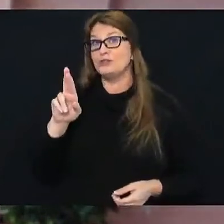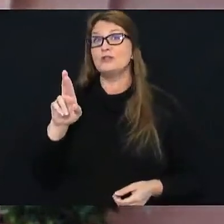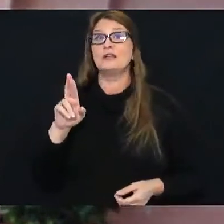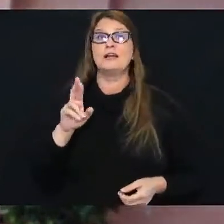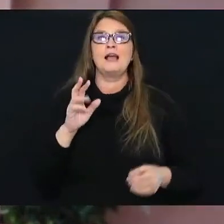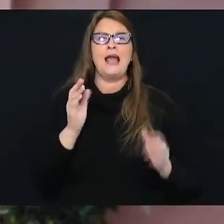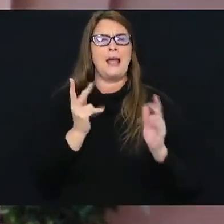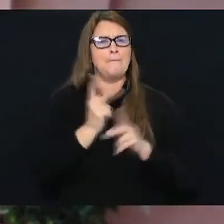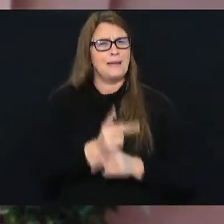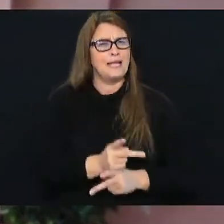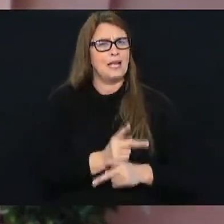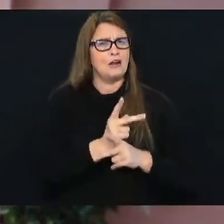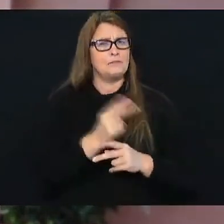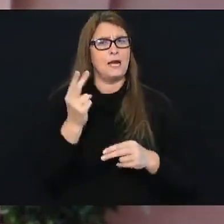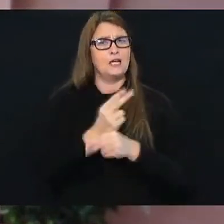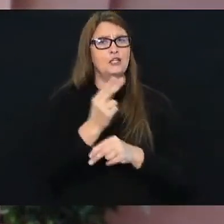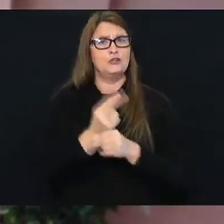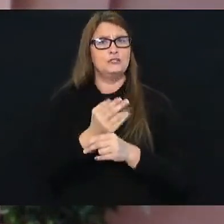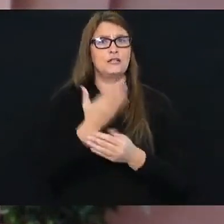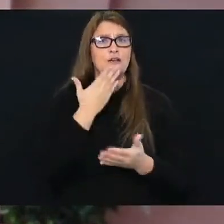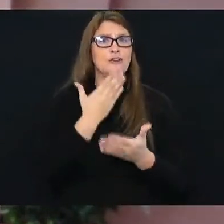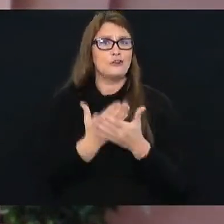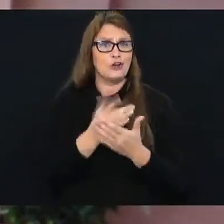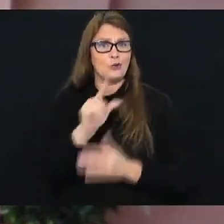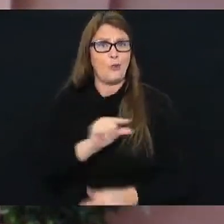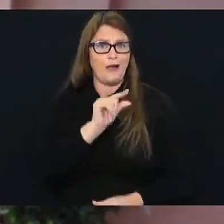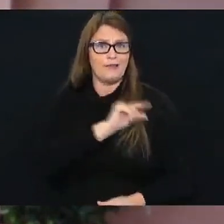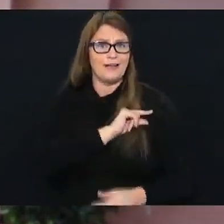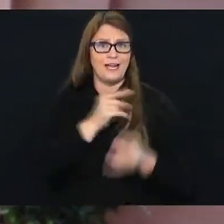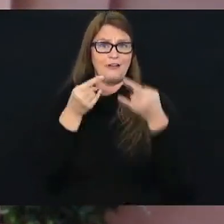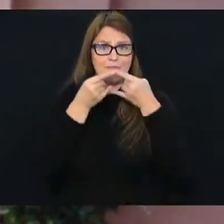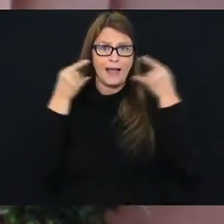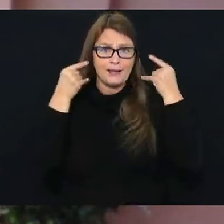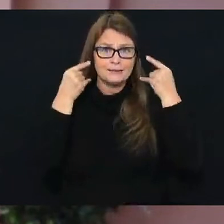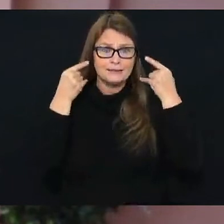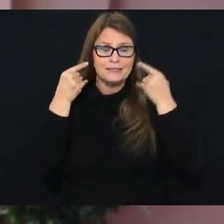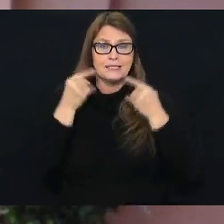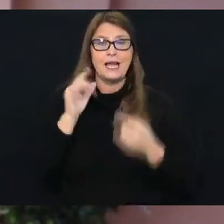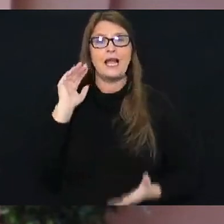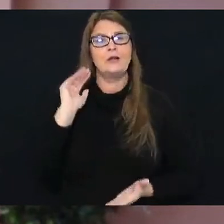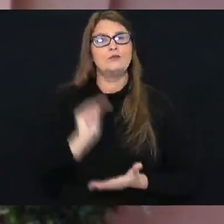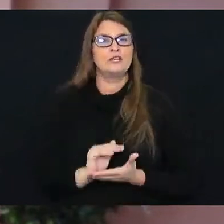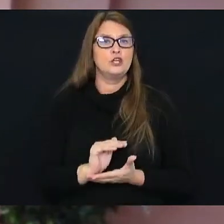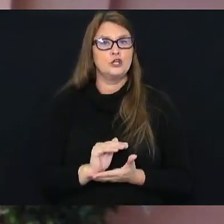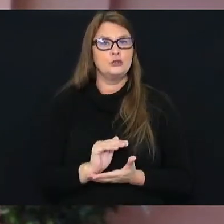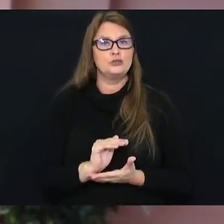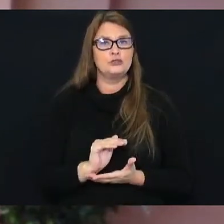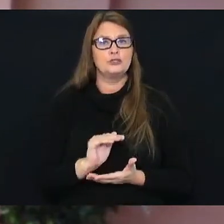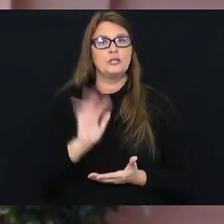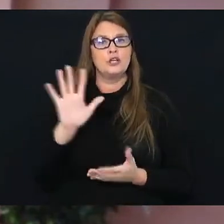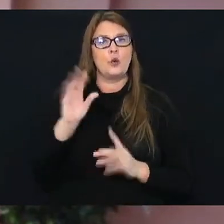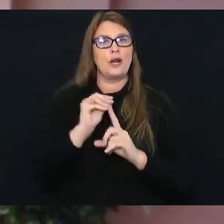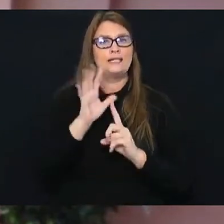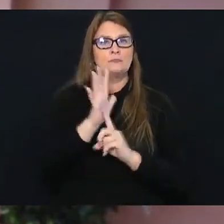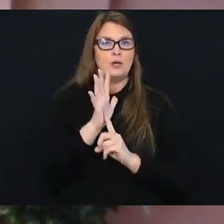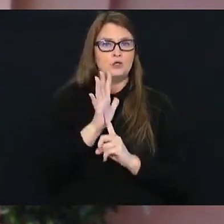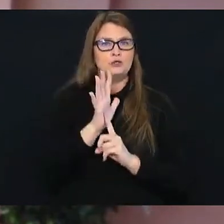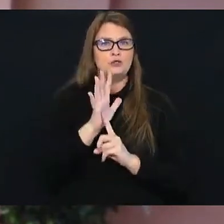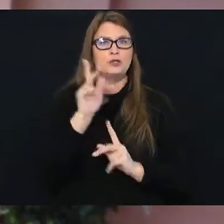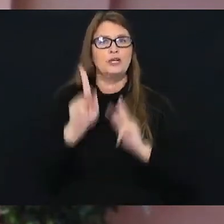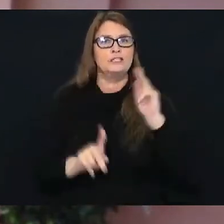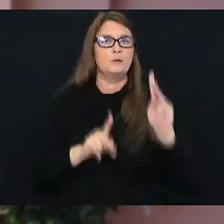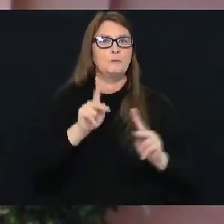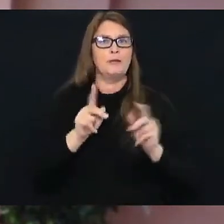about wearing a high quality face mask and doing the other things to try to reduce their exposure to people